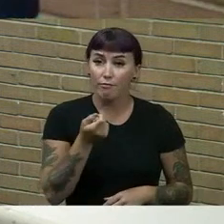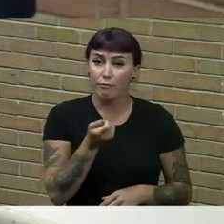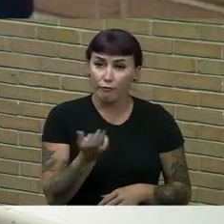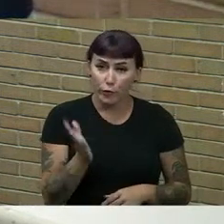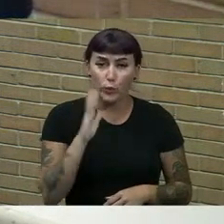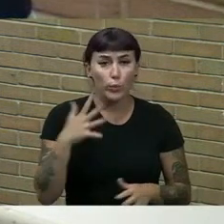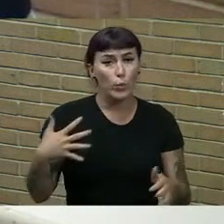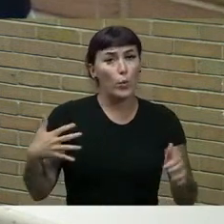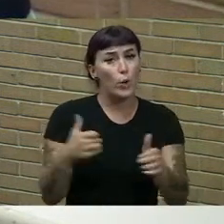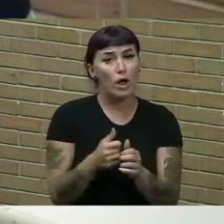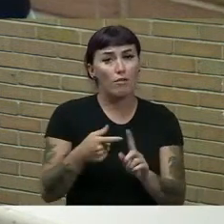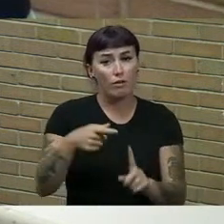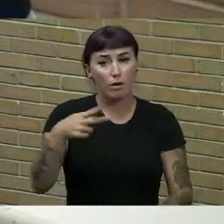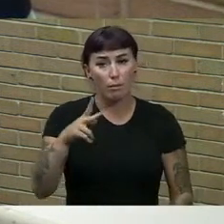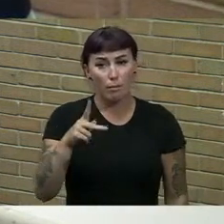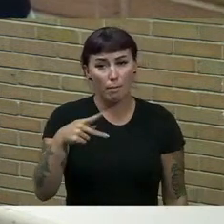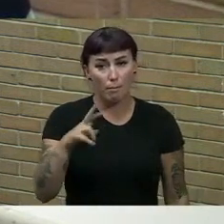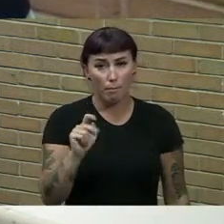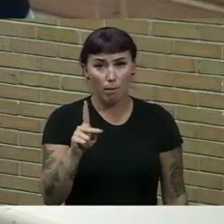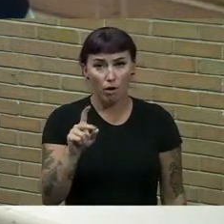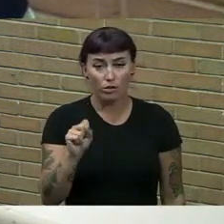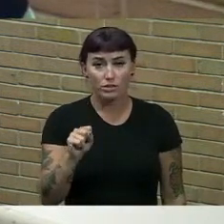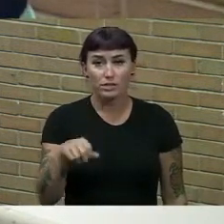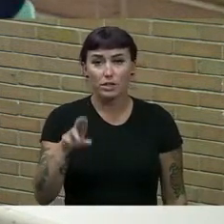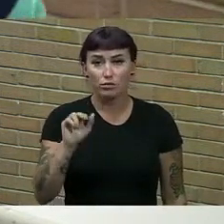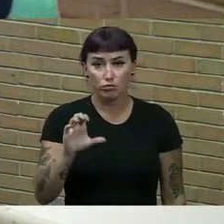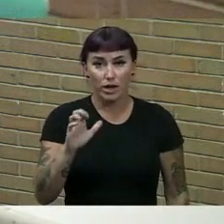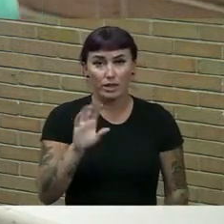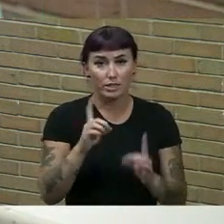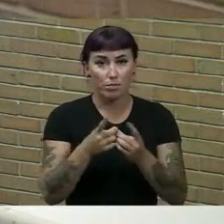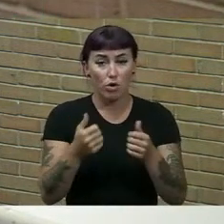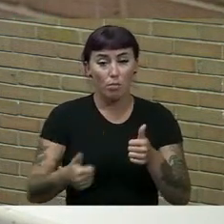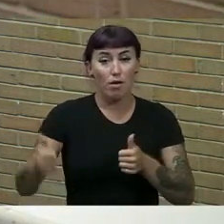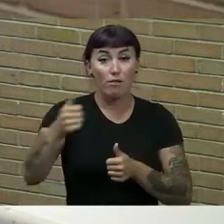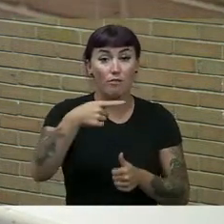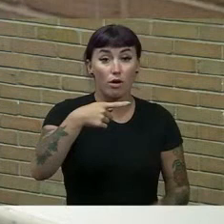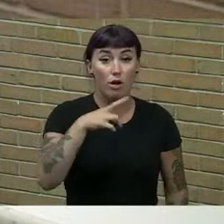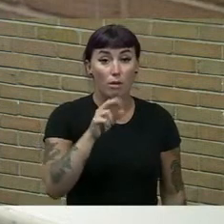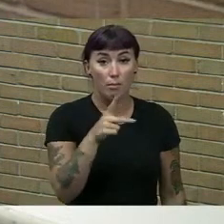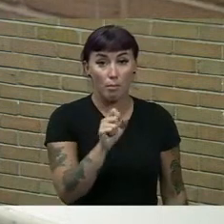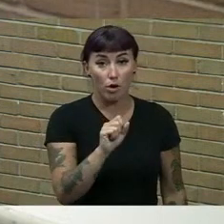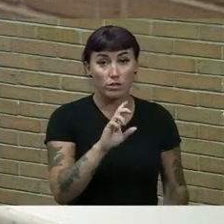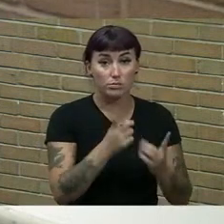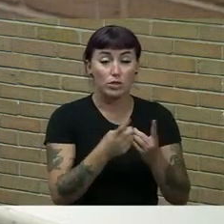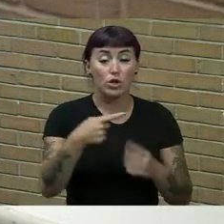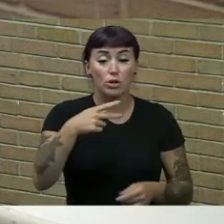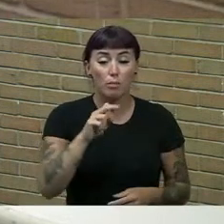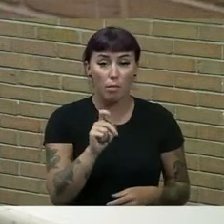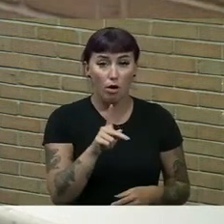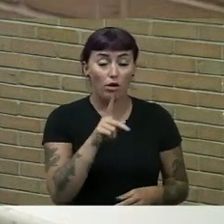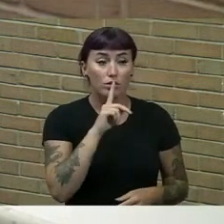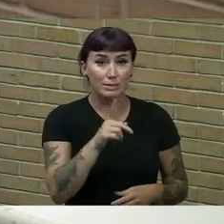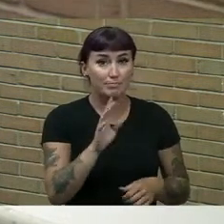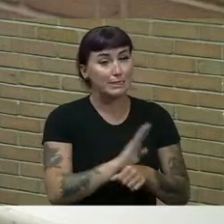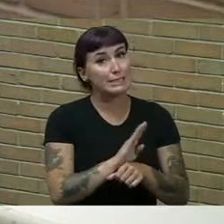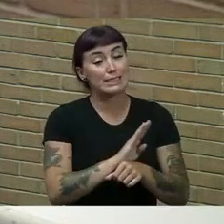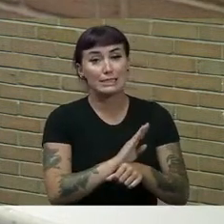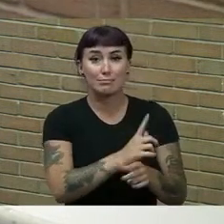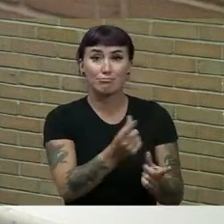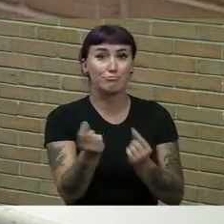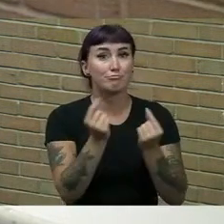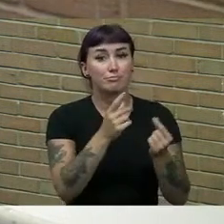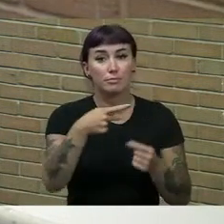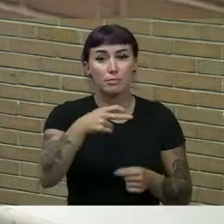quick updates from our Parks and Recreation Department heads. From our Parks Department, the Parks Department is extremely busy with park